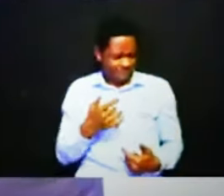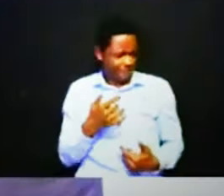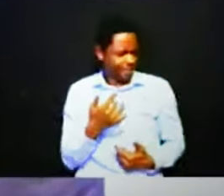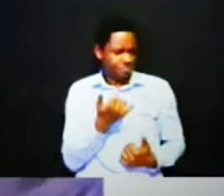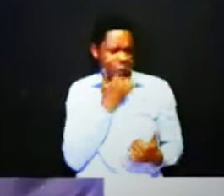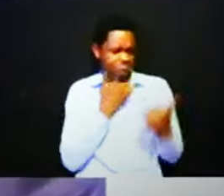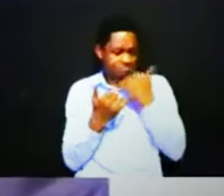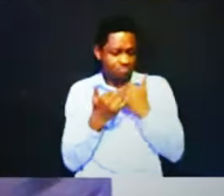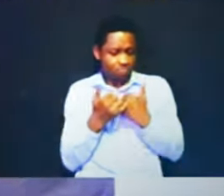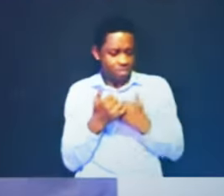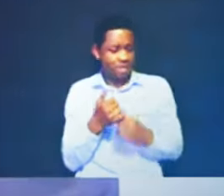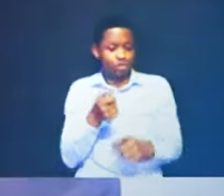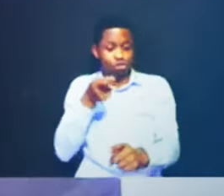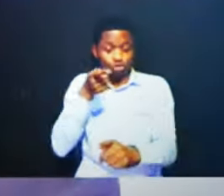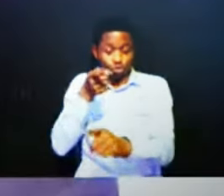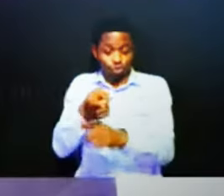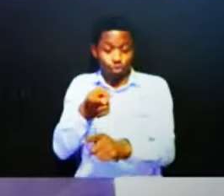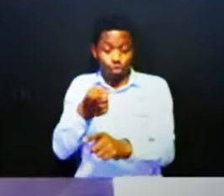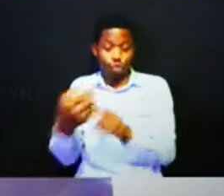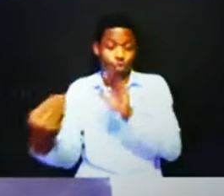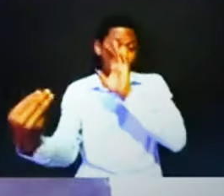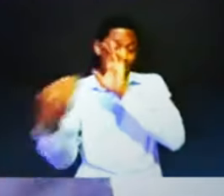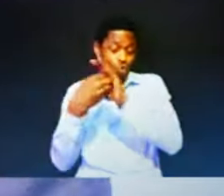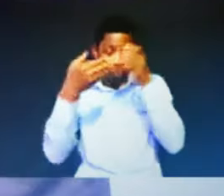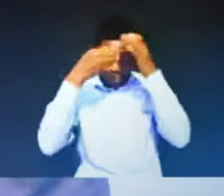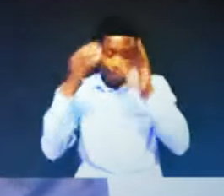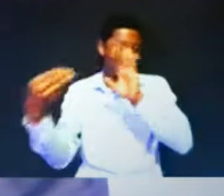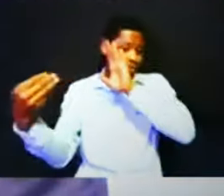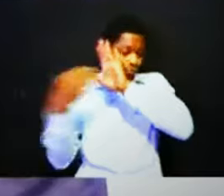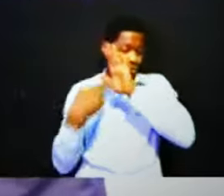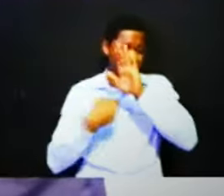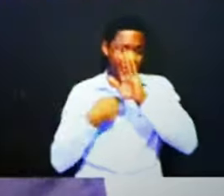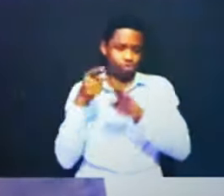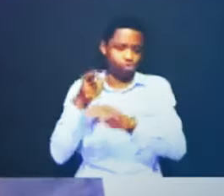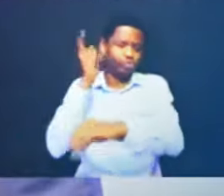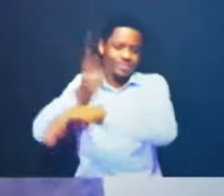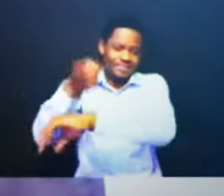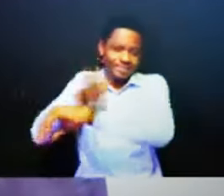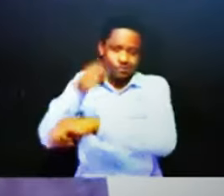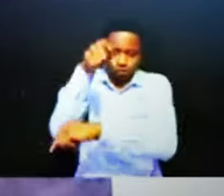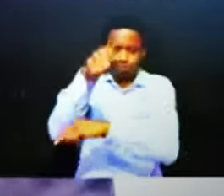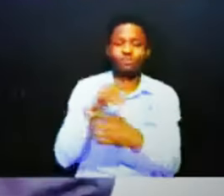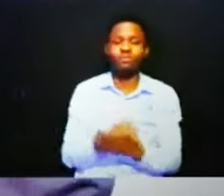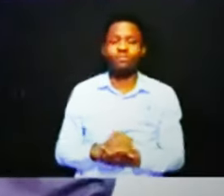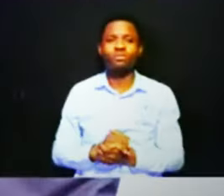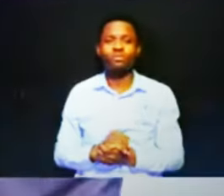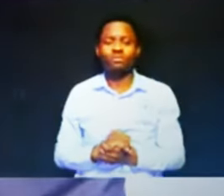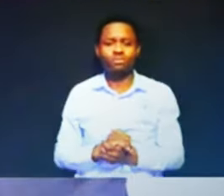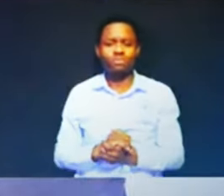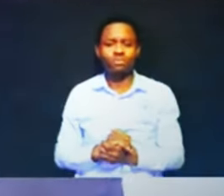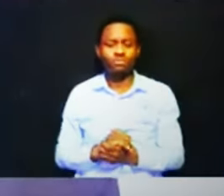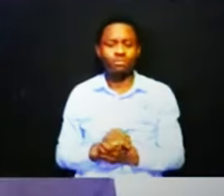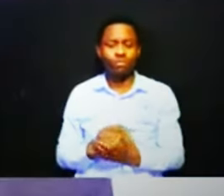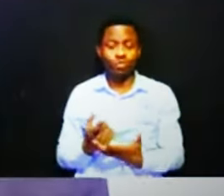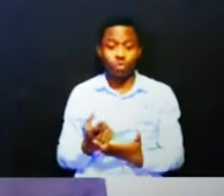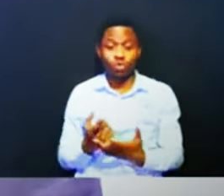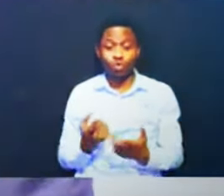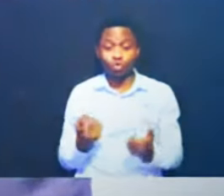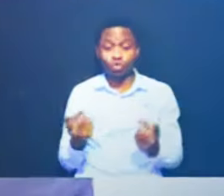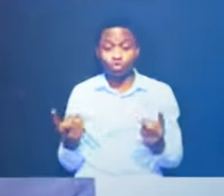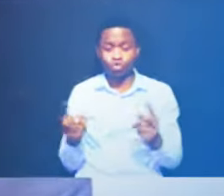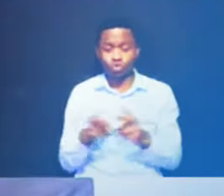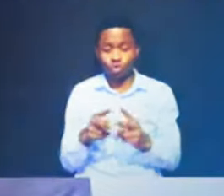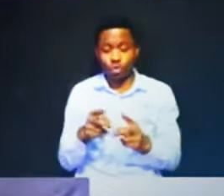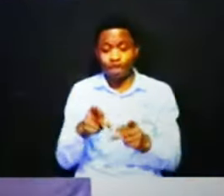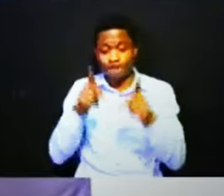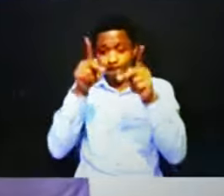you. Kwan biara enam so ebekwa akọ to obi sintidua no emfa ho se ye wara ana wodi nam obi so wa watu